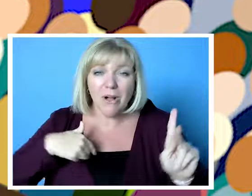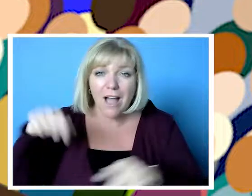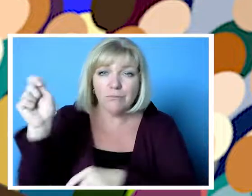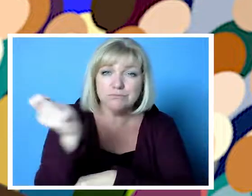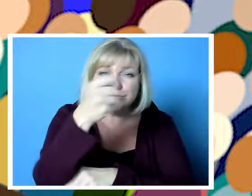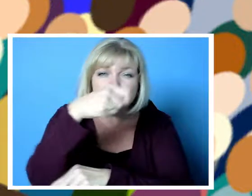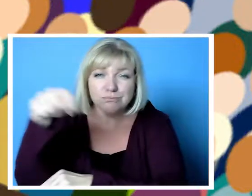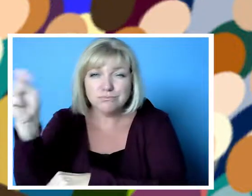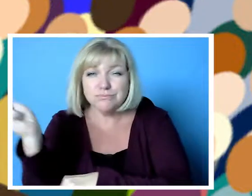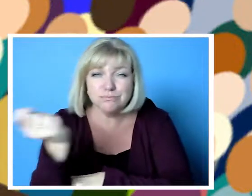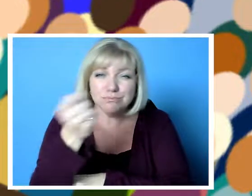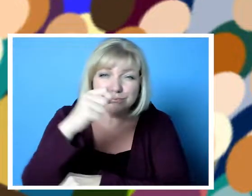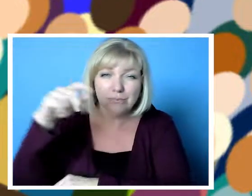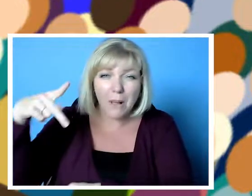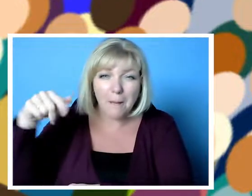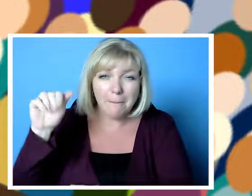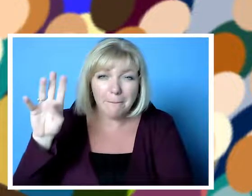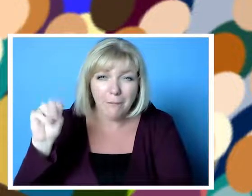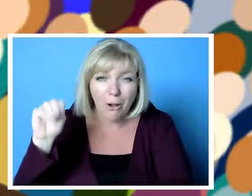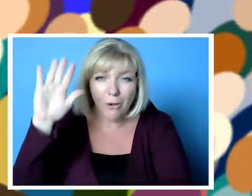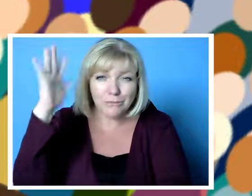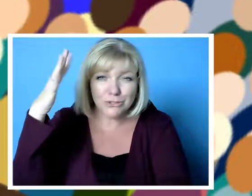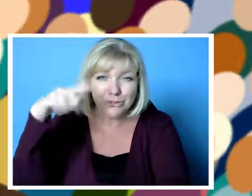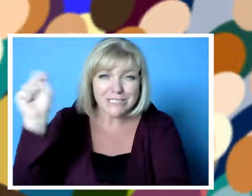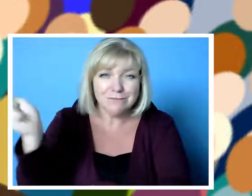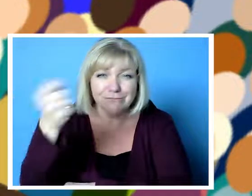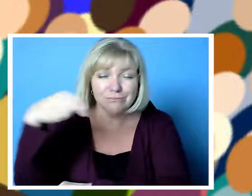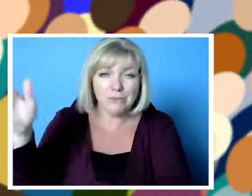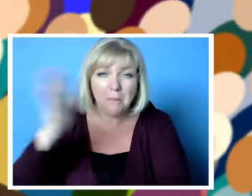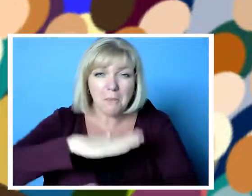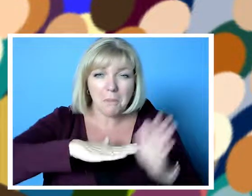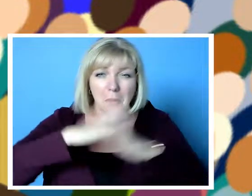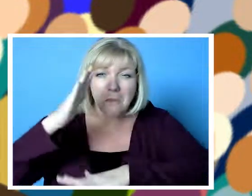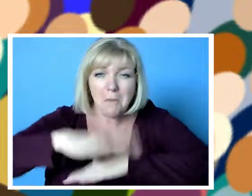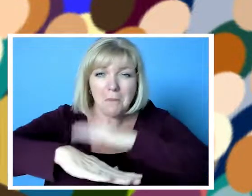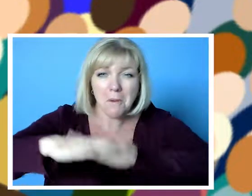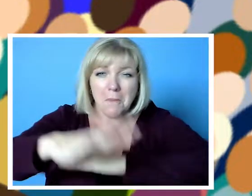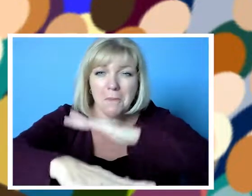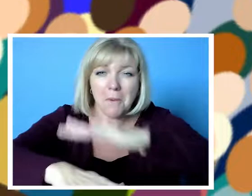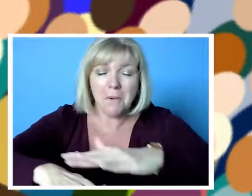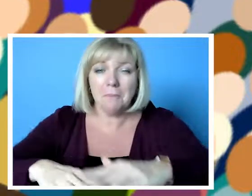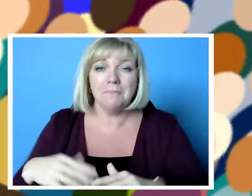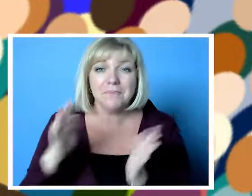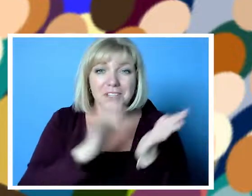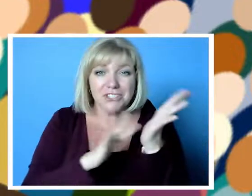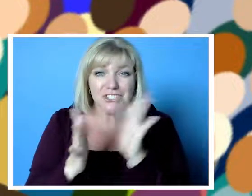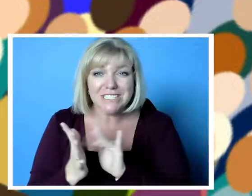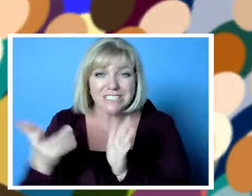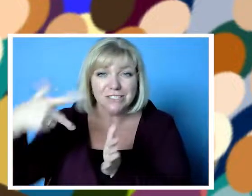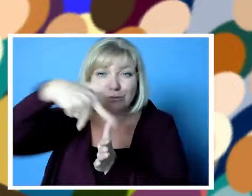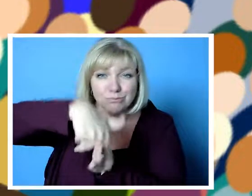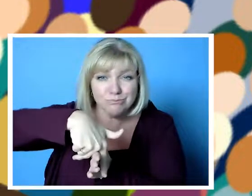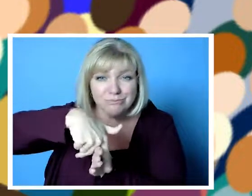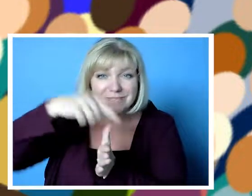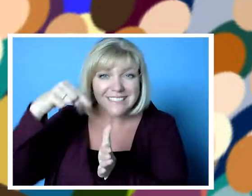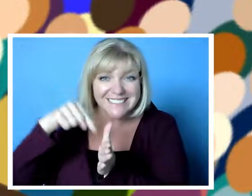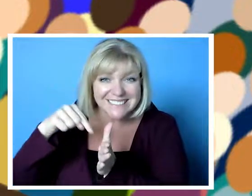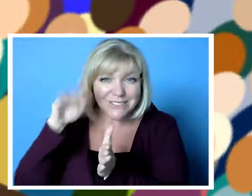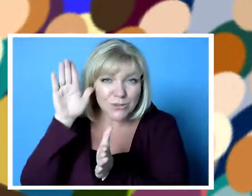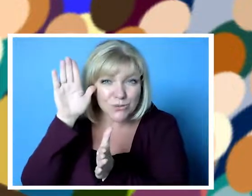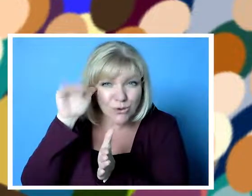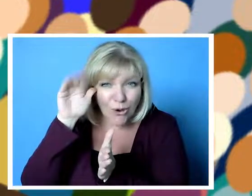branches and they were laying them down in the street. And Jesus came riding up the